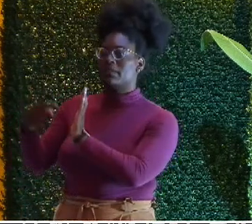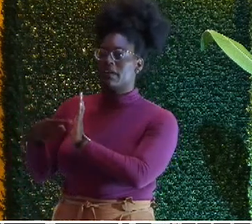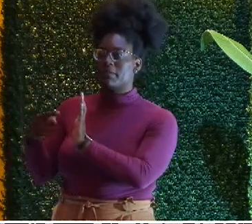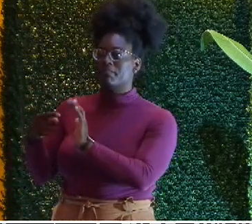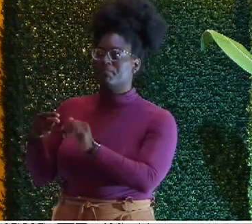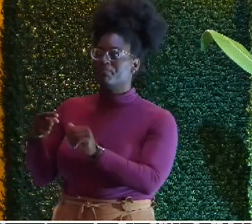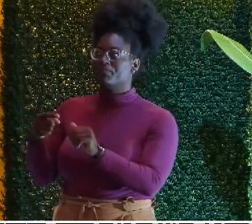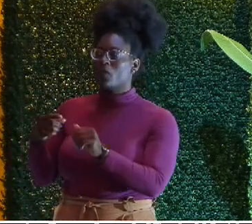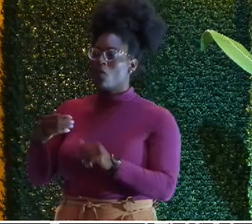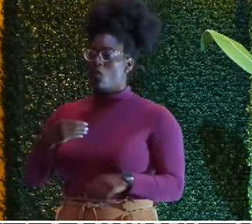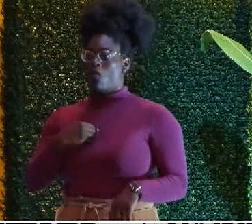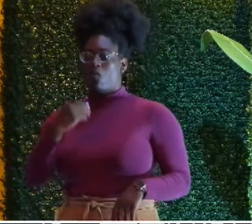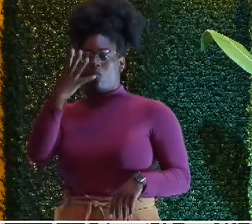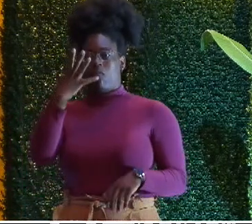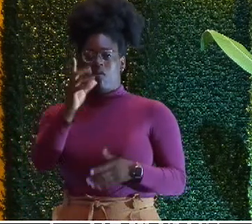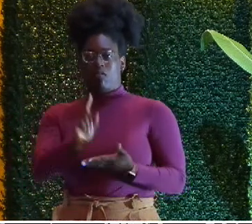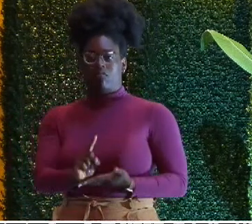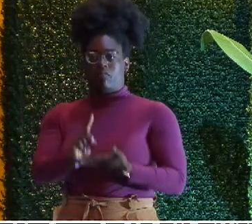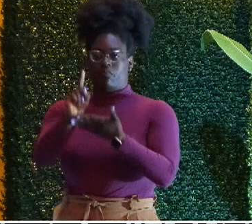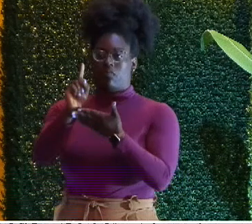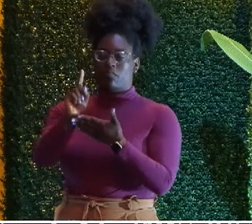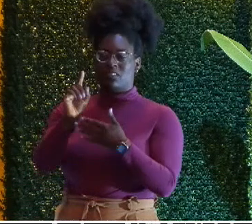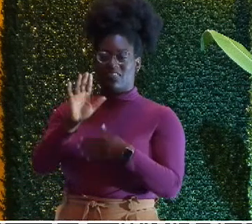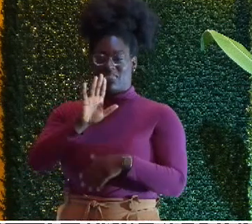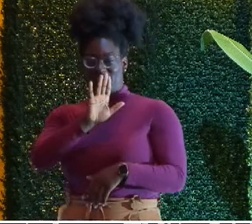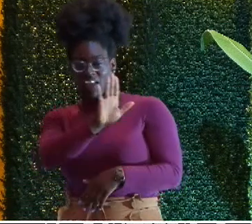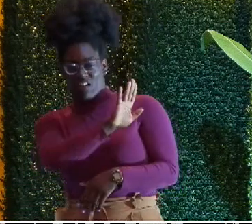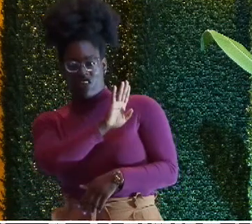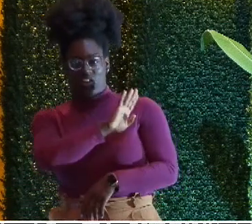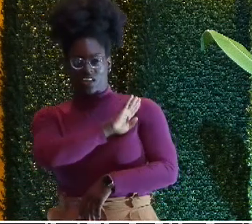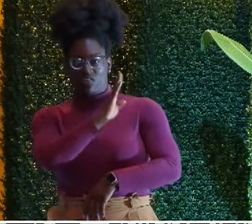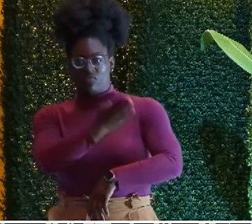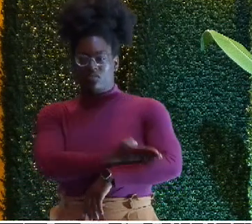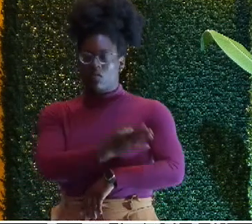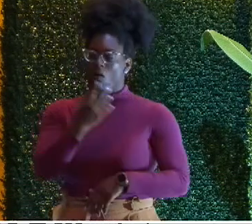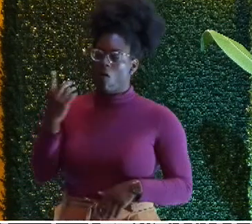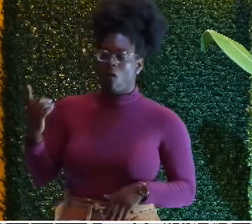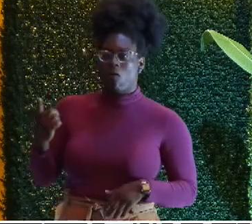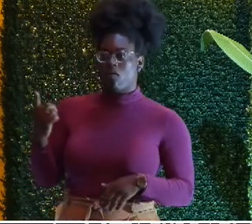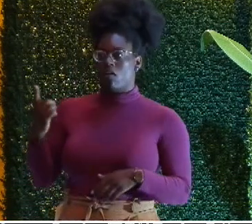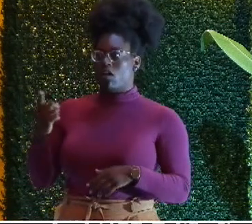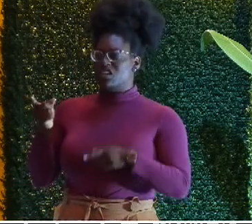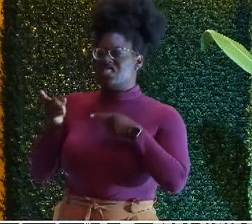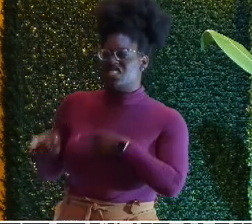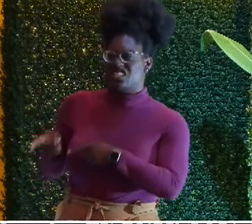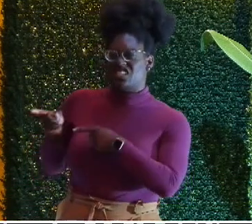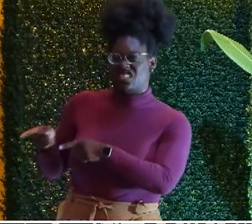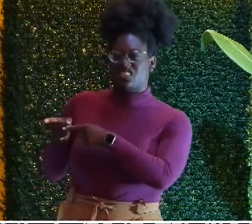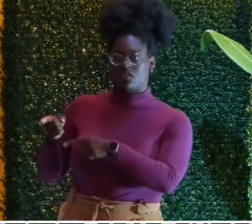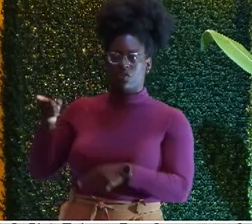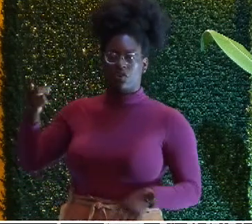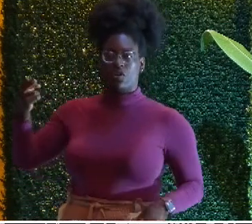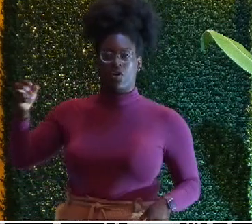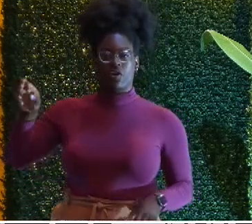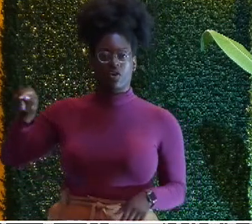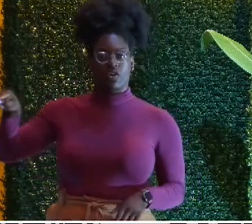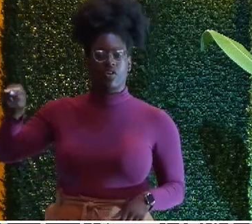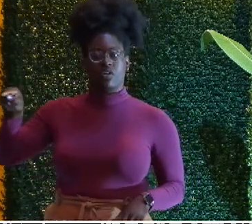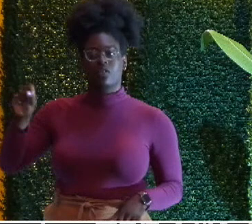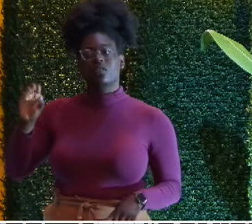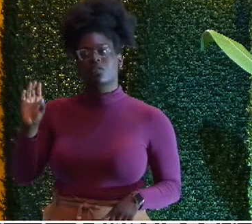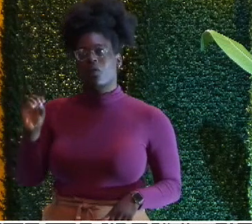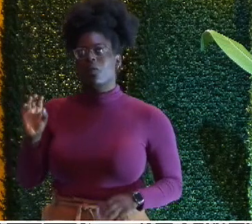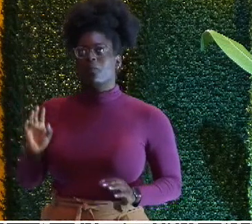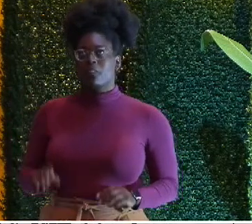supremacists, of just energy that is combating the work that she does. So I'm just going to encourage us to, when we see black